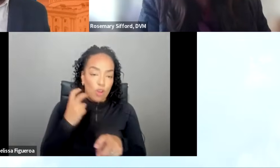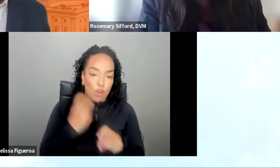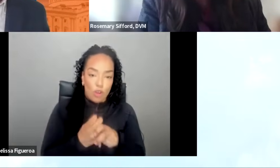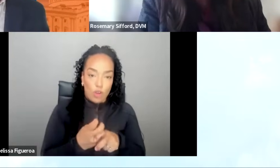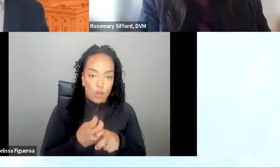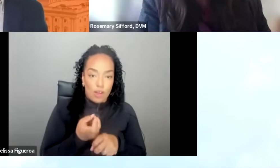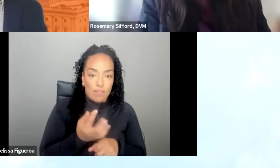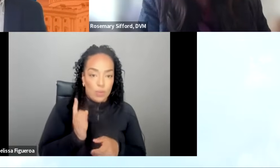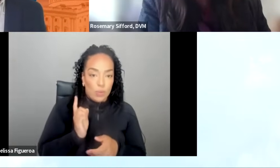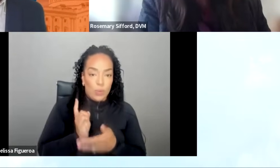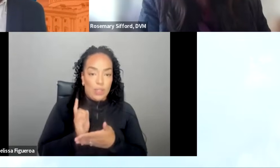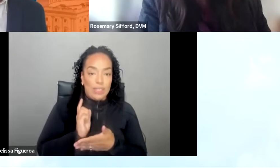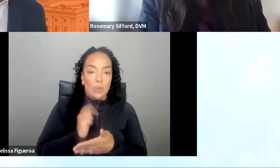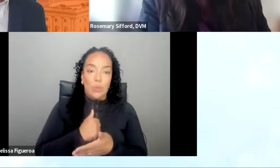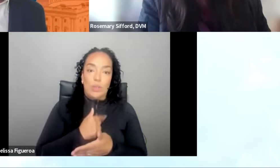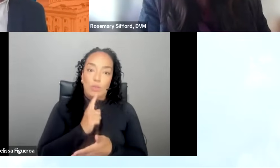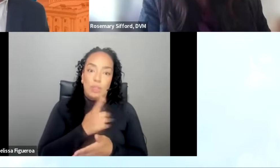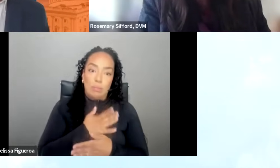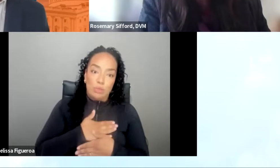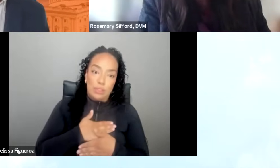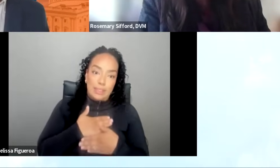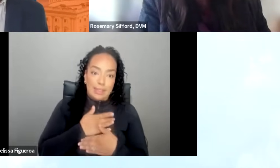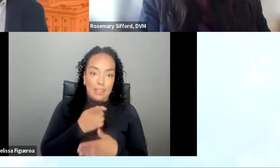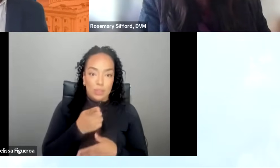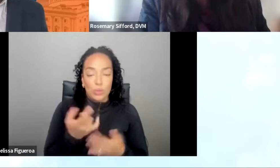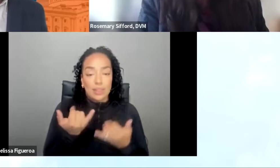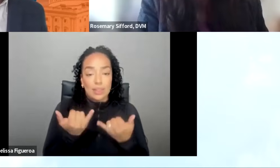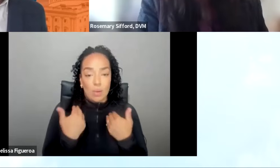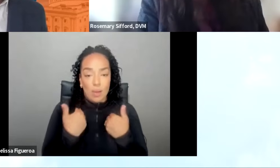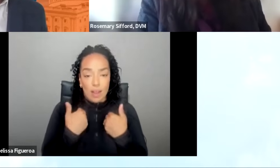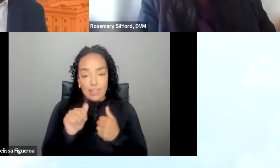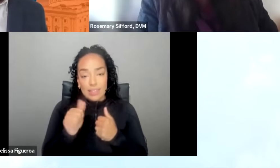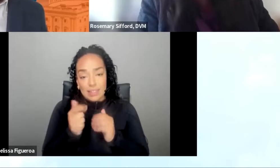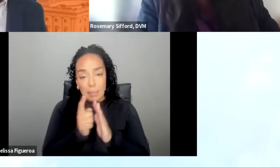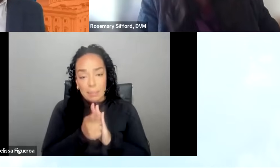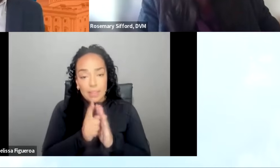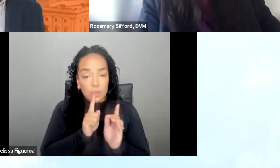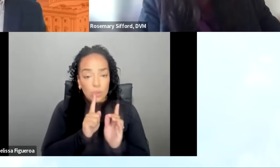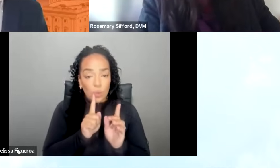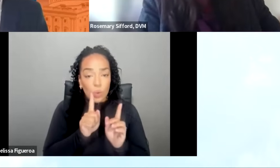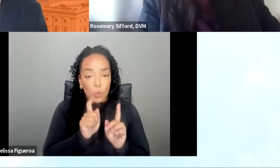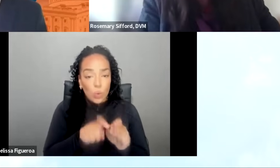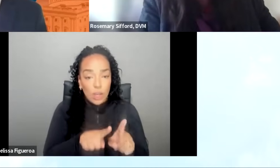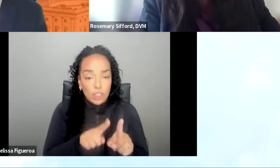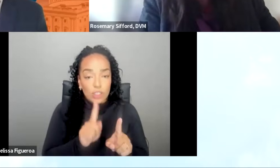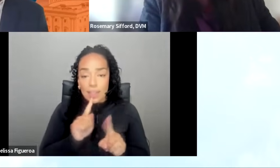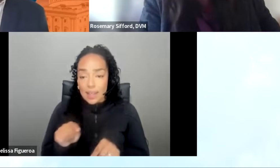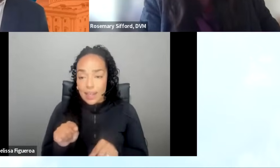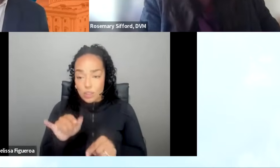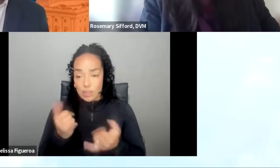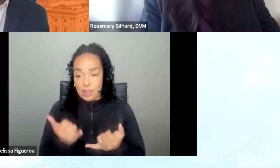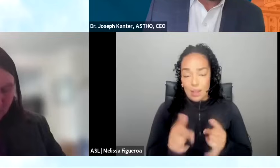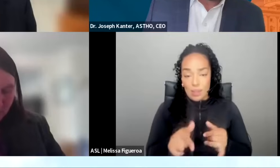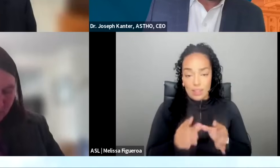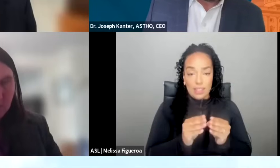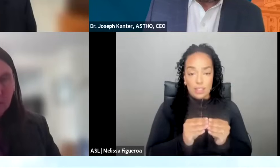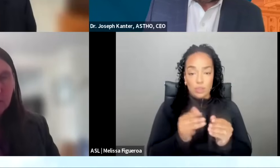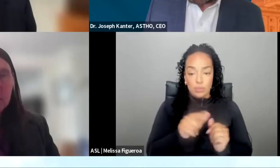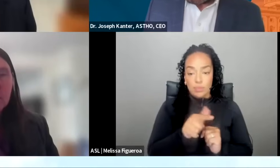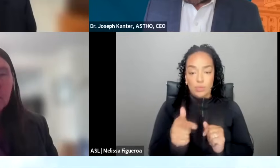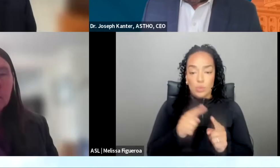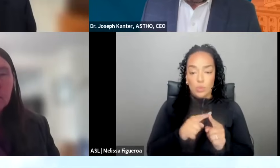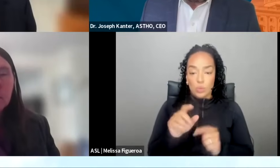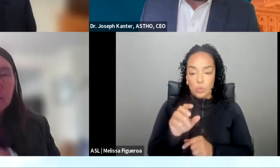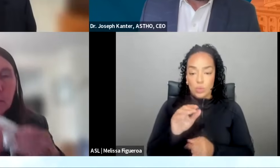appreciate you. We now have about 10 minutes of question and answer on this session. I'm going to first turn to Dr. Susan